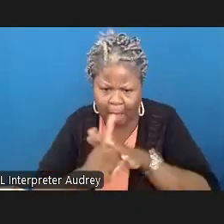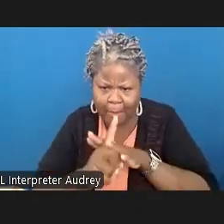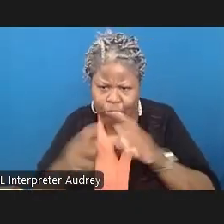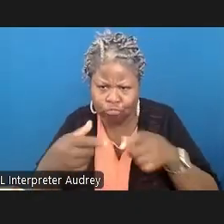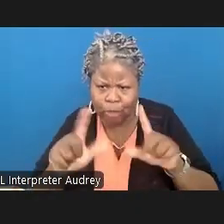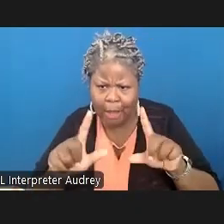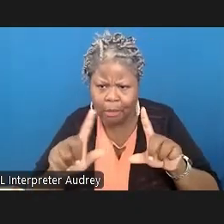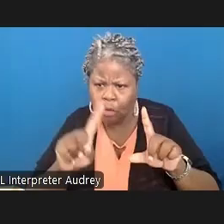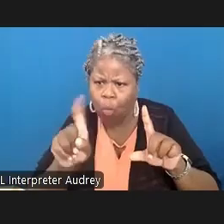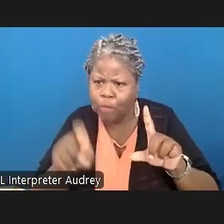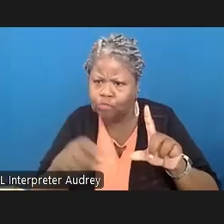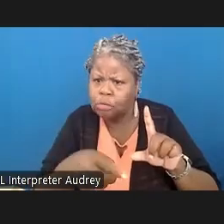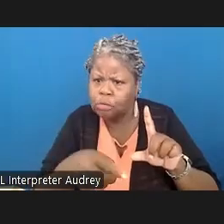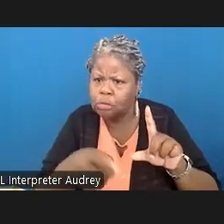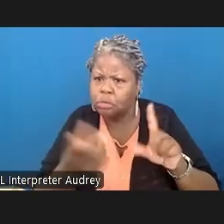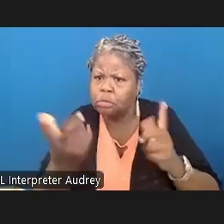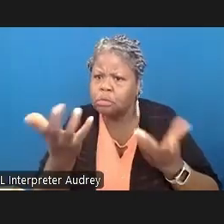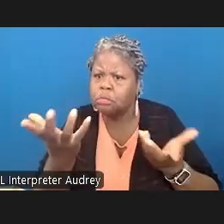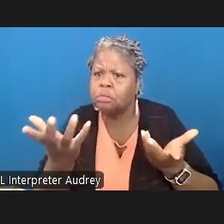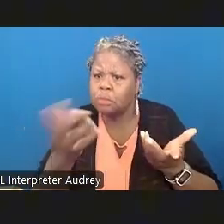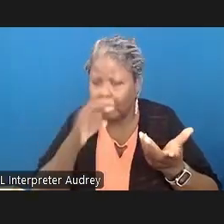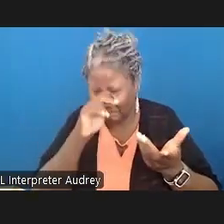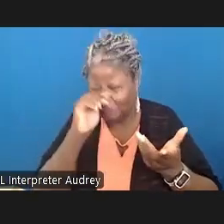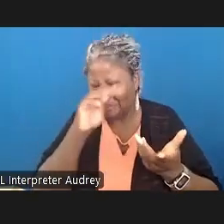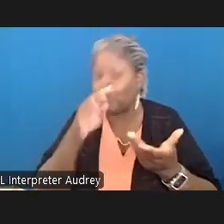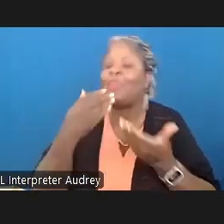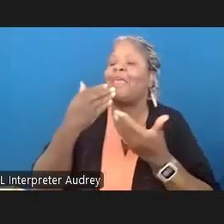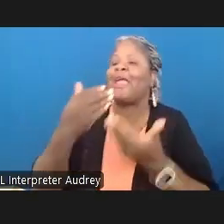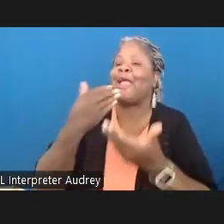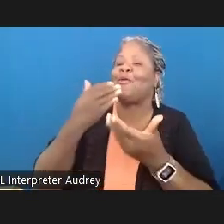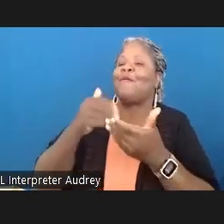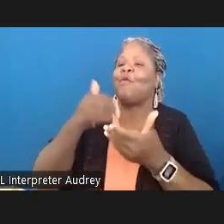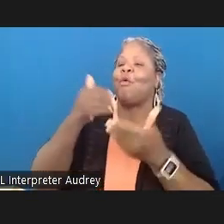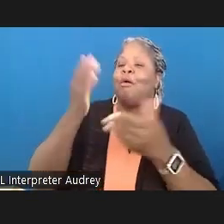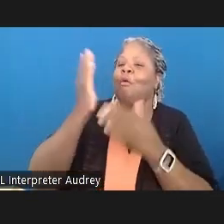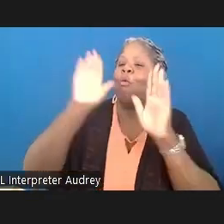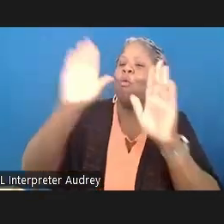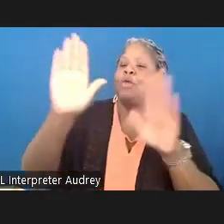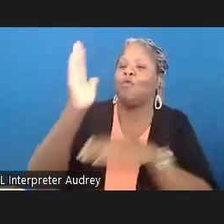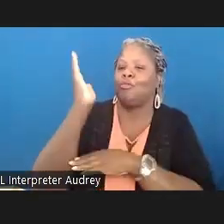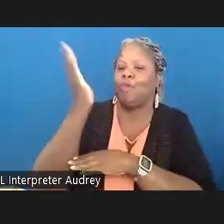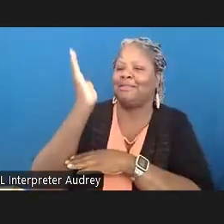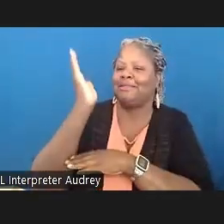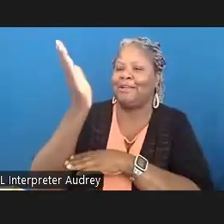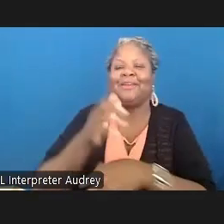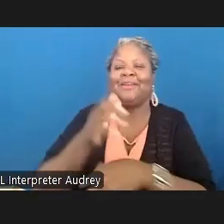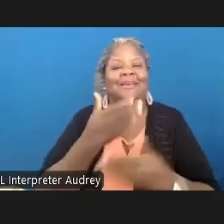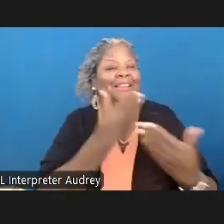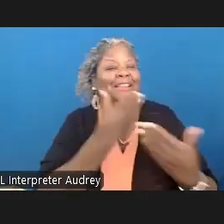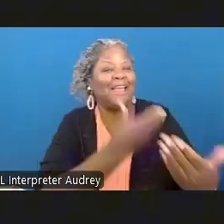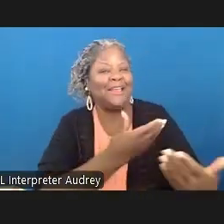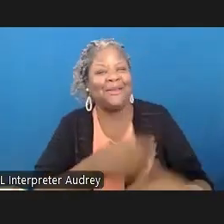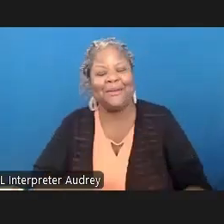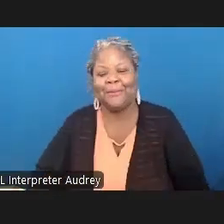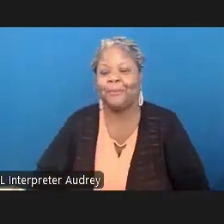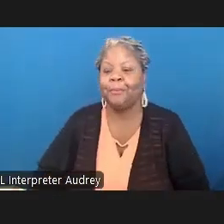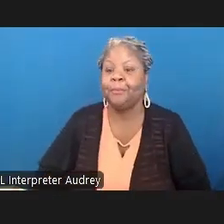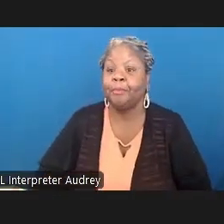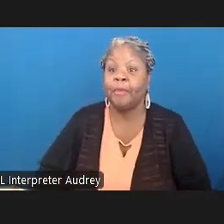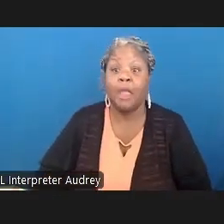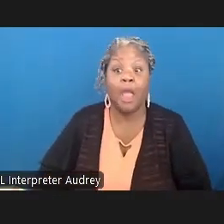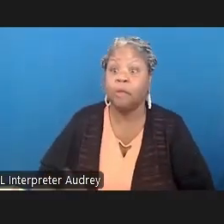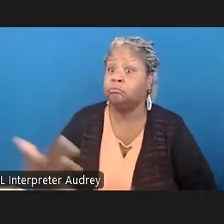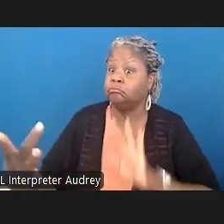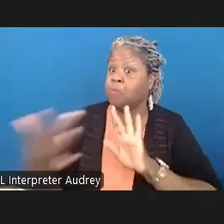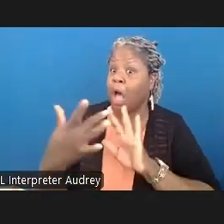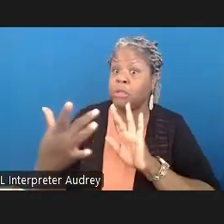those questions, Laura? They are thank yous for an excellent presentation. Okay, thank you. And please